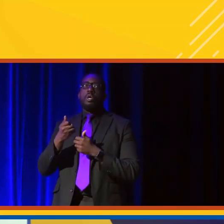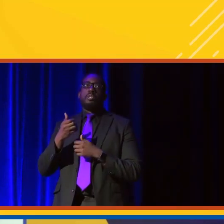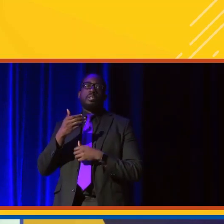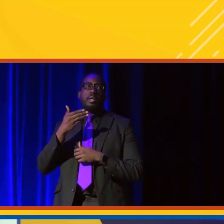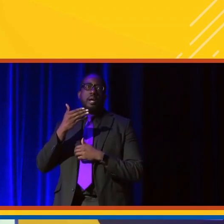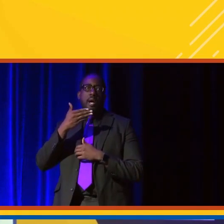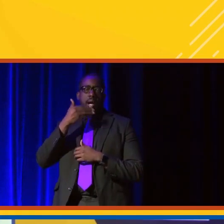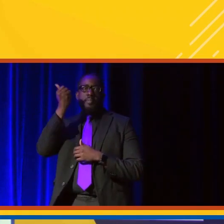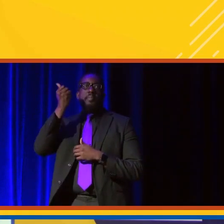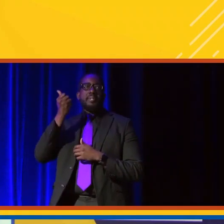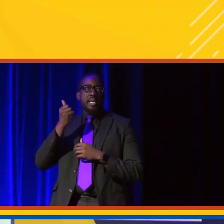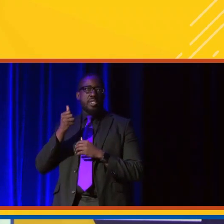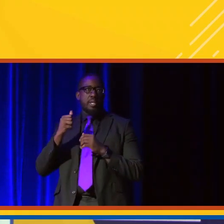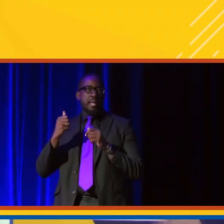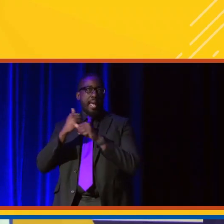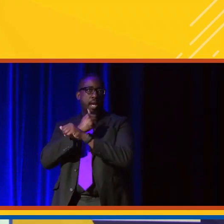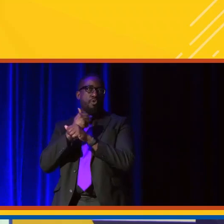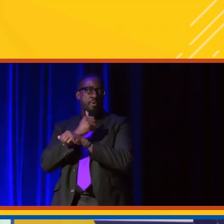forward.